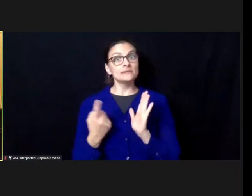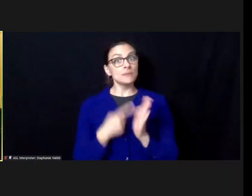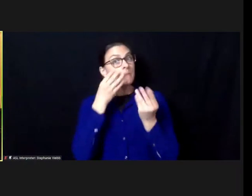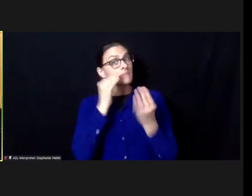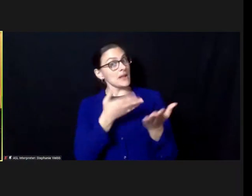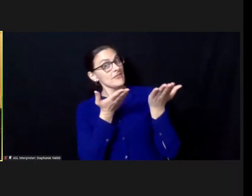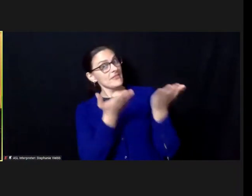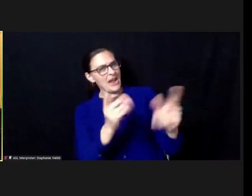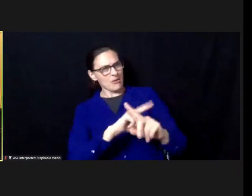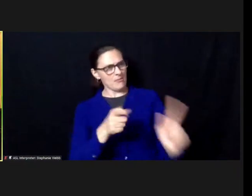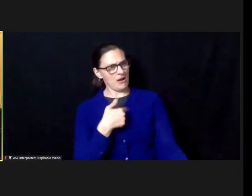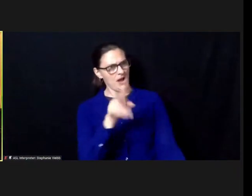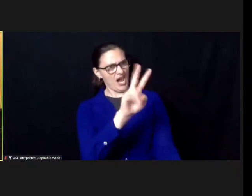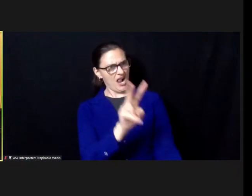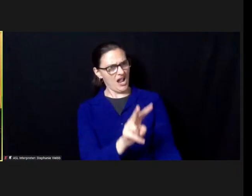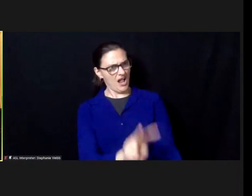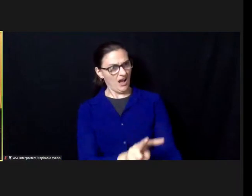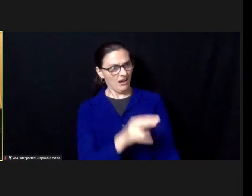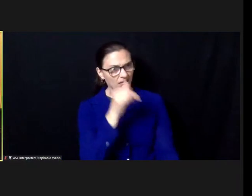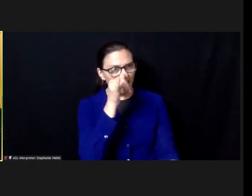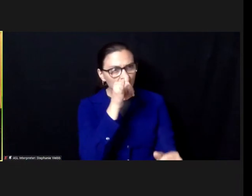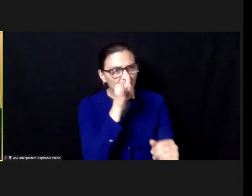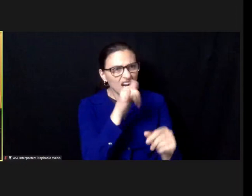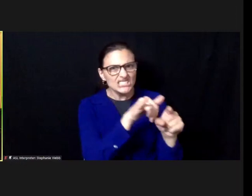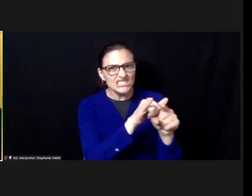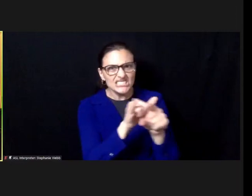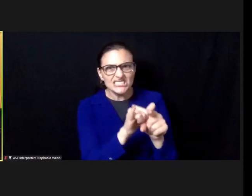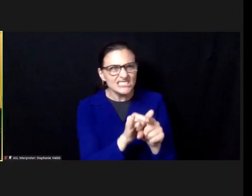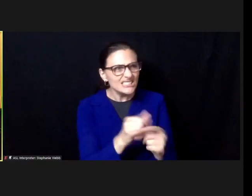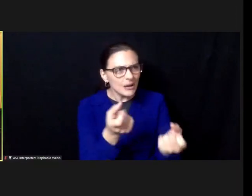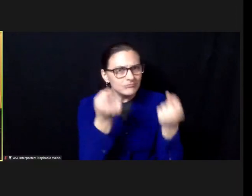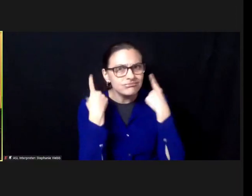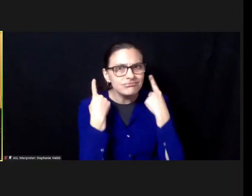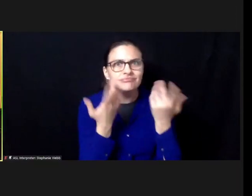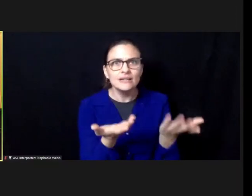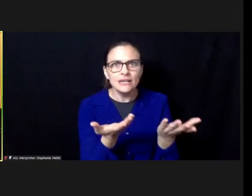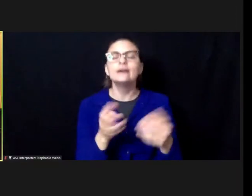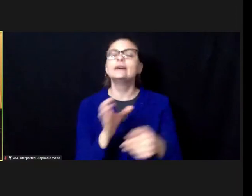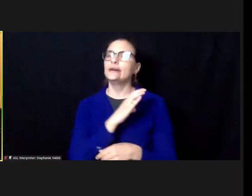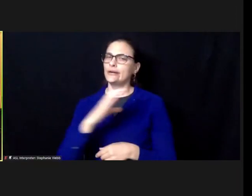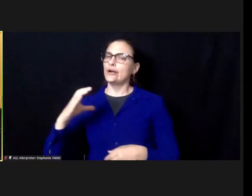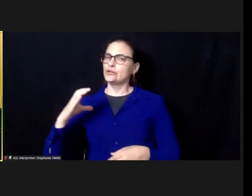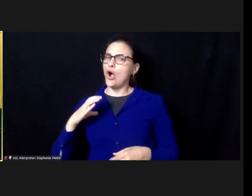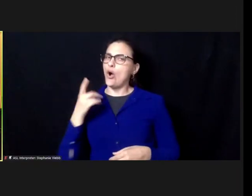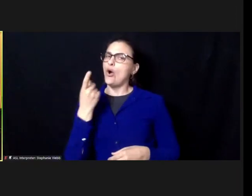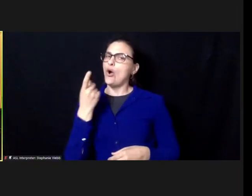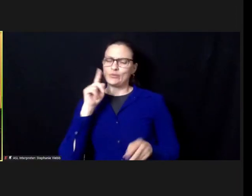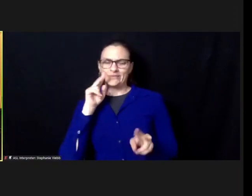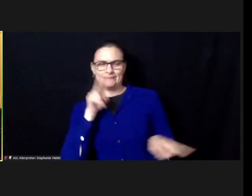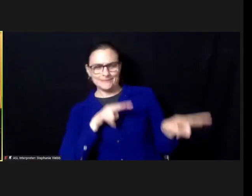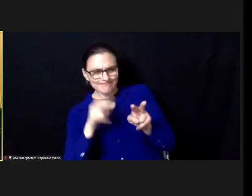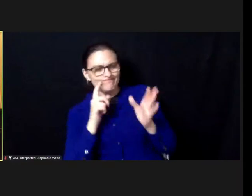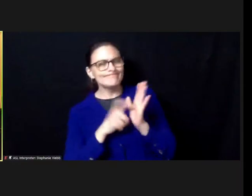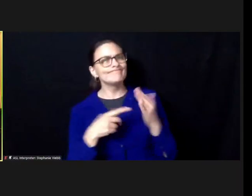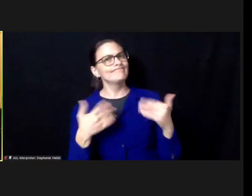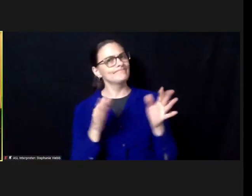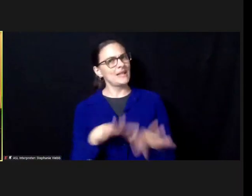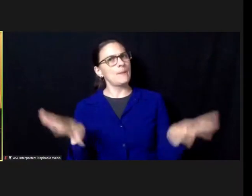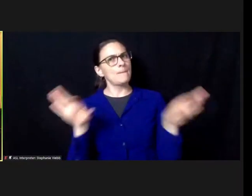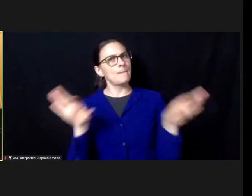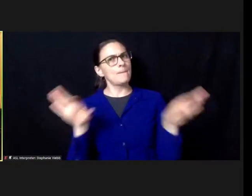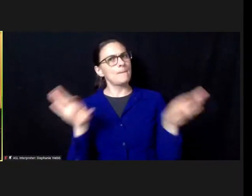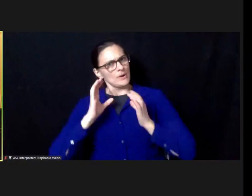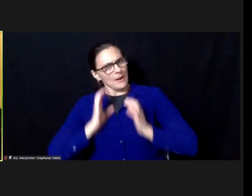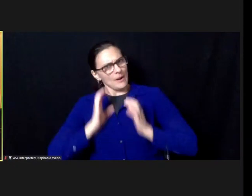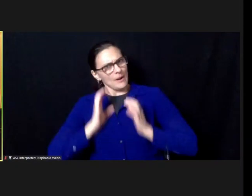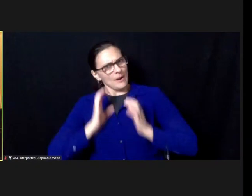has recognized the need for clearer customer information and directed us to require broadband labels as